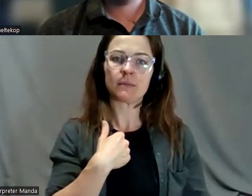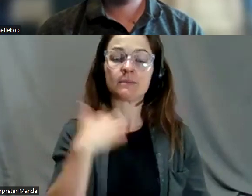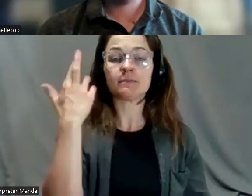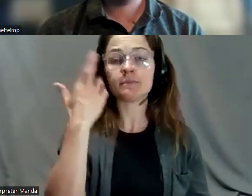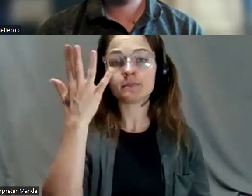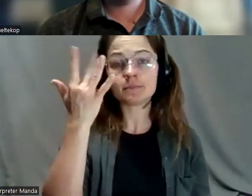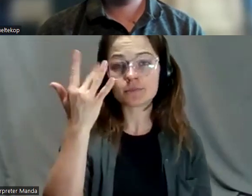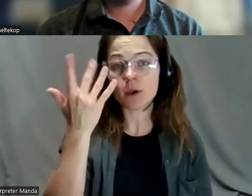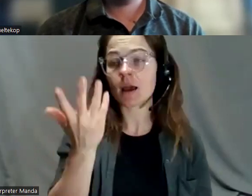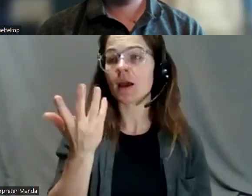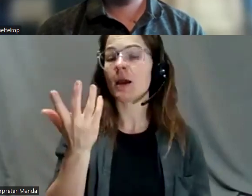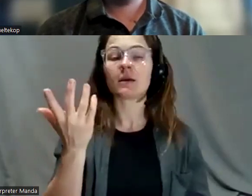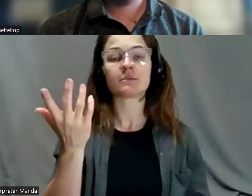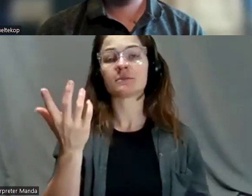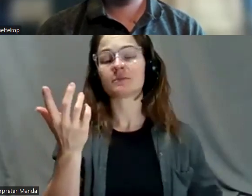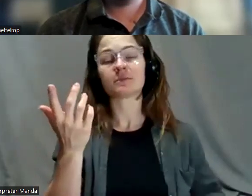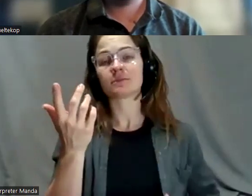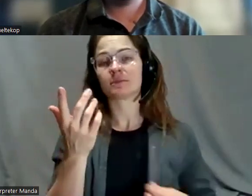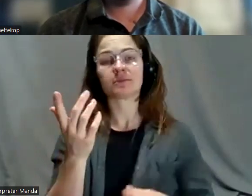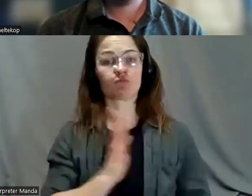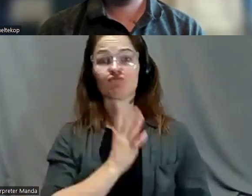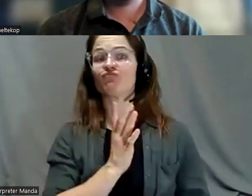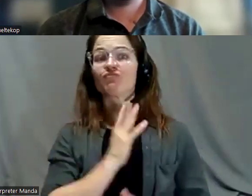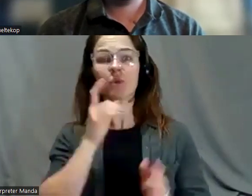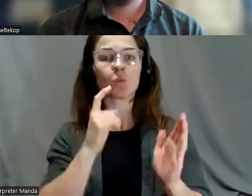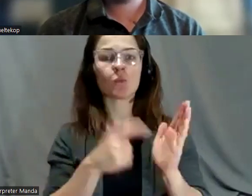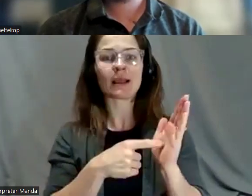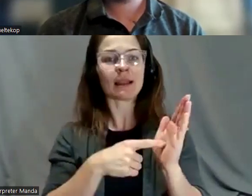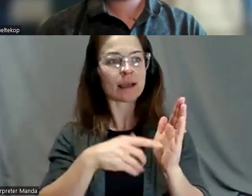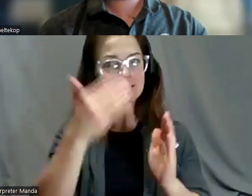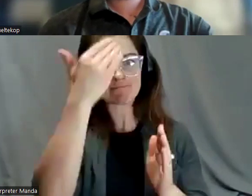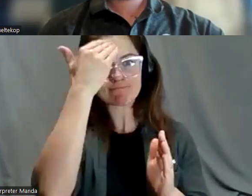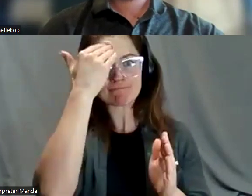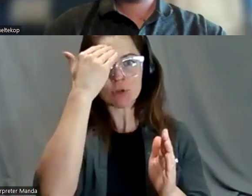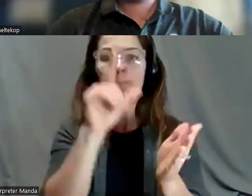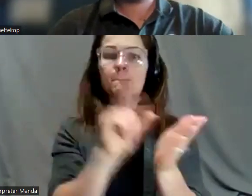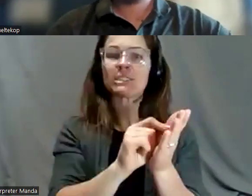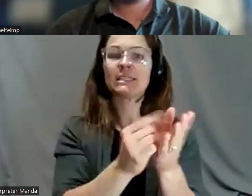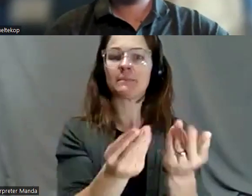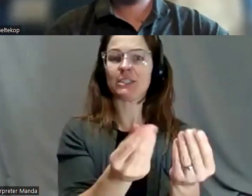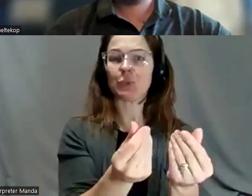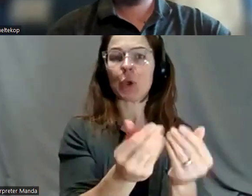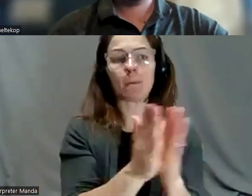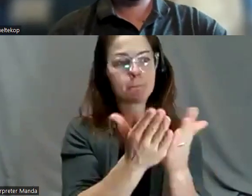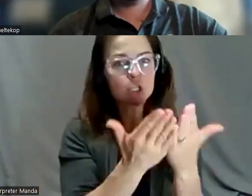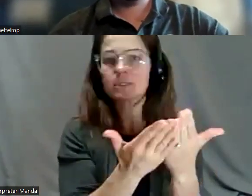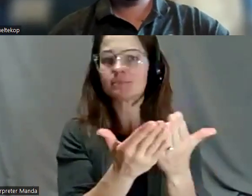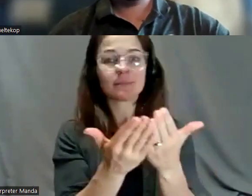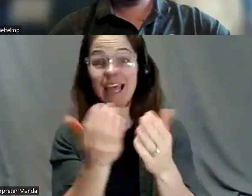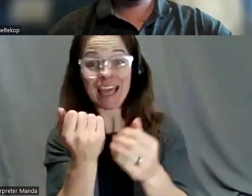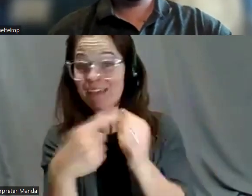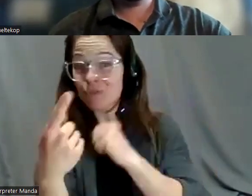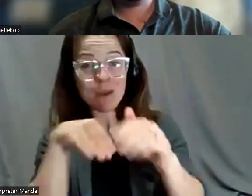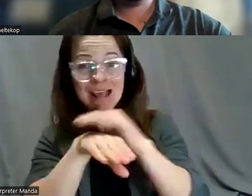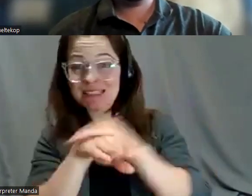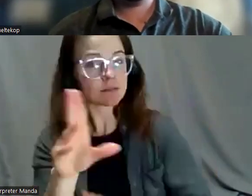it is not recognized that not everybody has access to printed material, like Pat rightly said, then a lot of